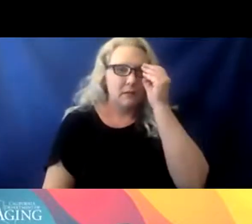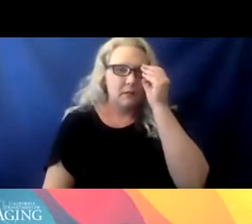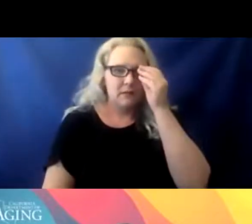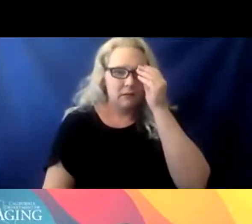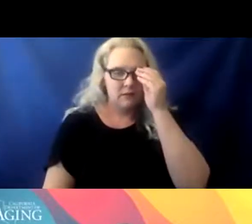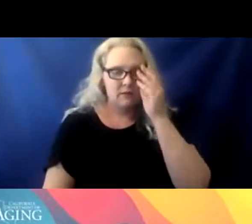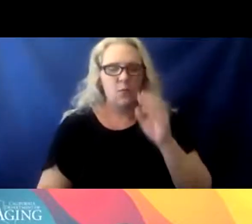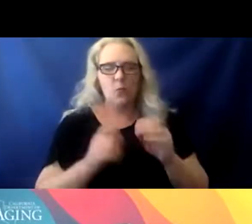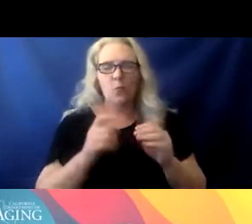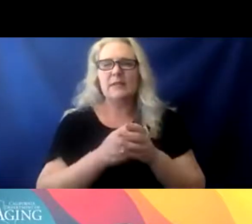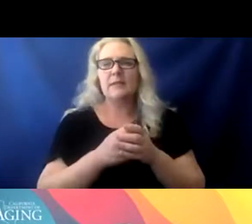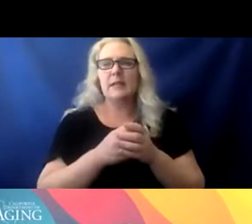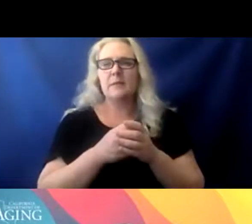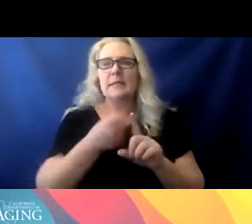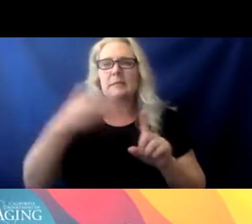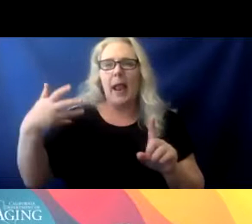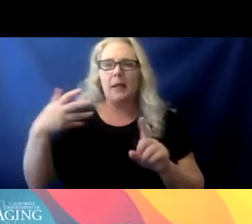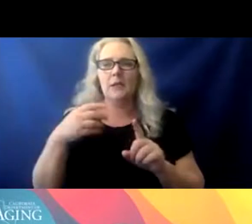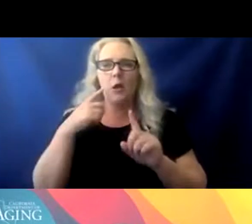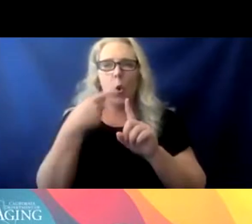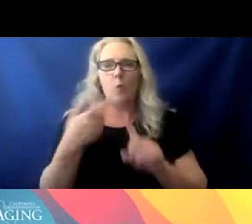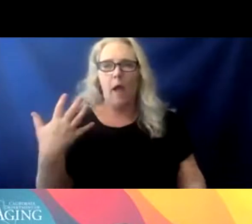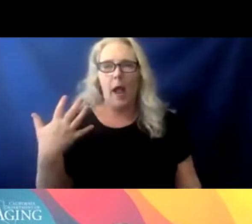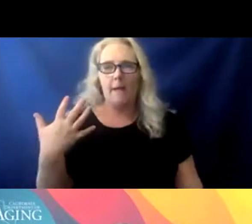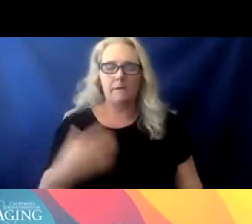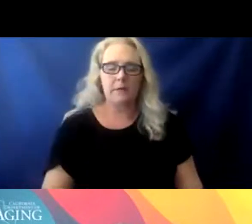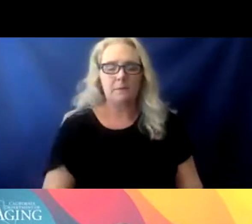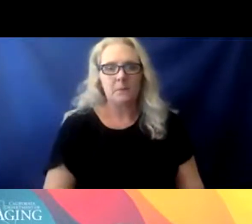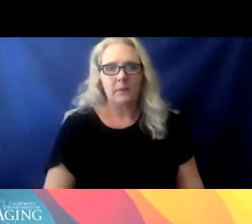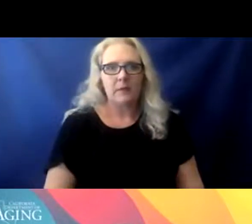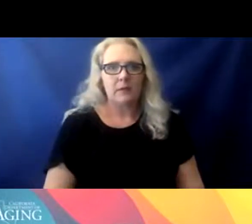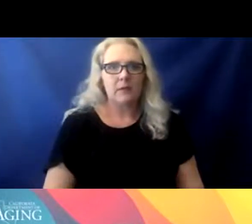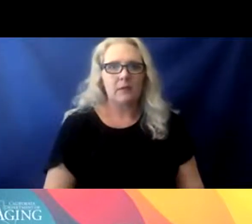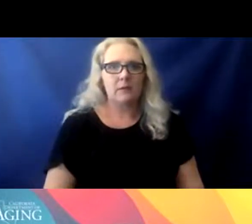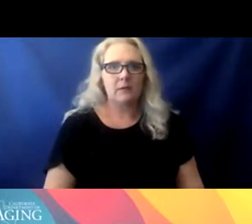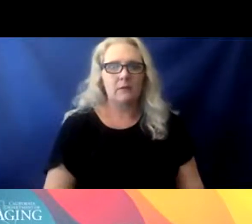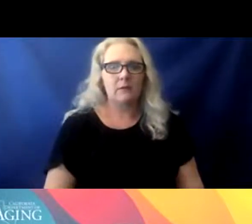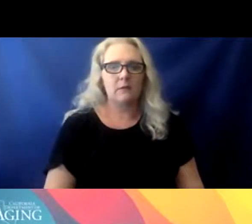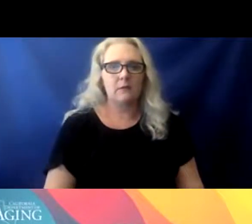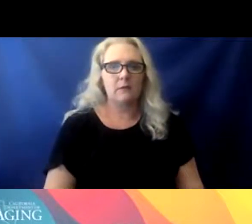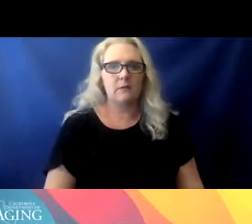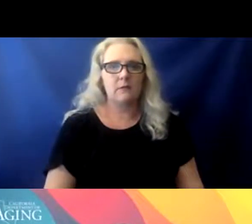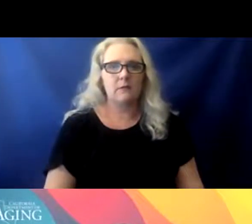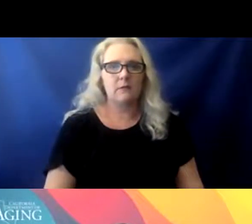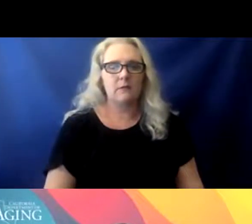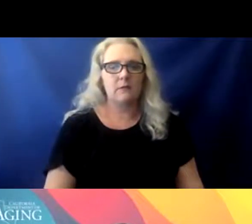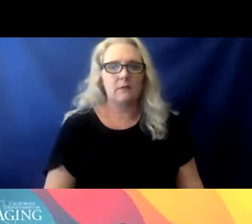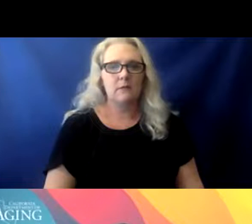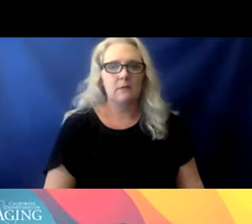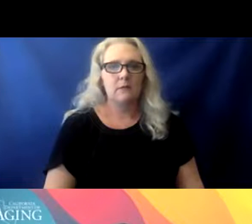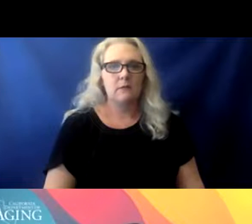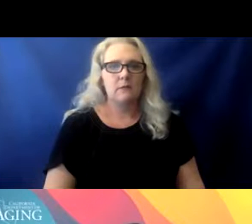goal 5. Let's scroll down to goal 5, and I'll show you that a few things. First of all,